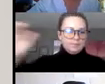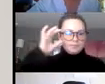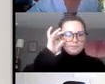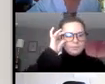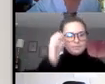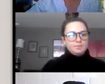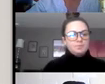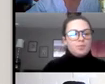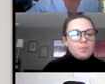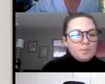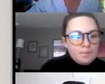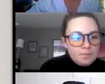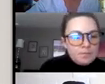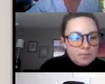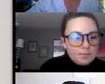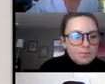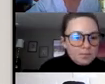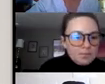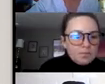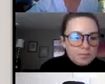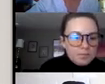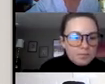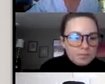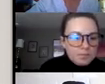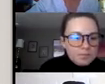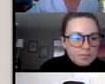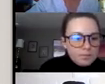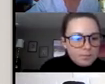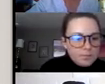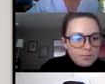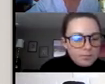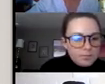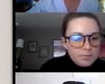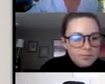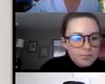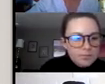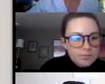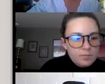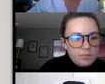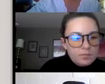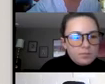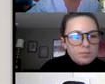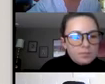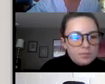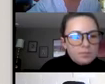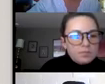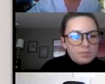American or Latino or Hispanic. And nearly 50% of the third